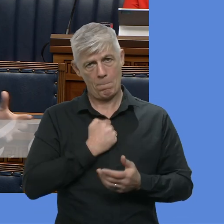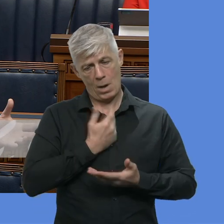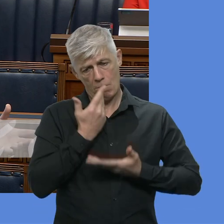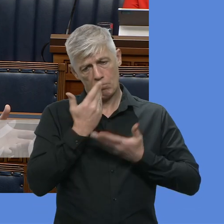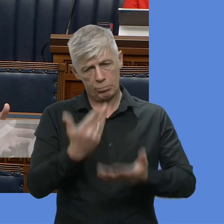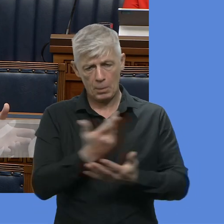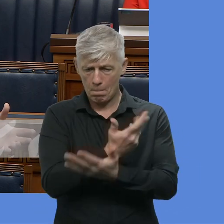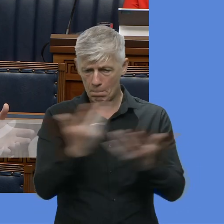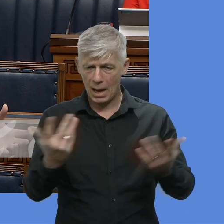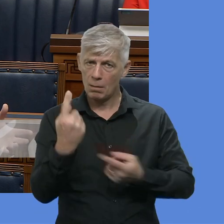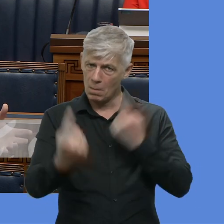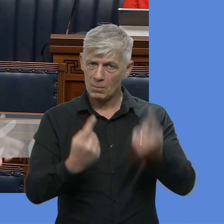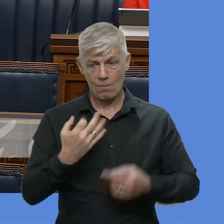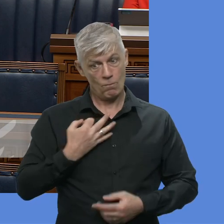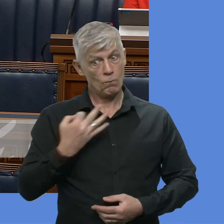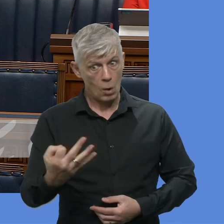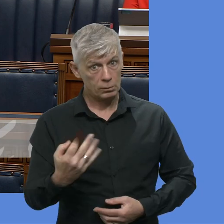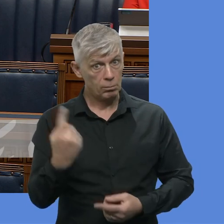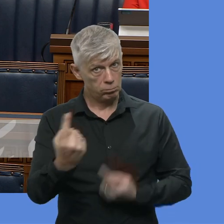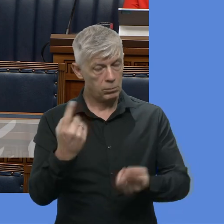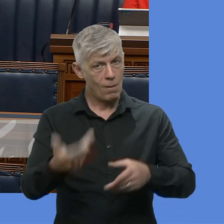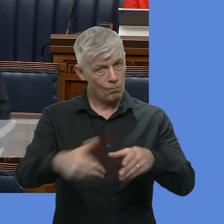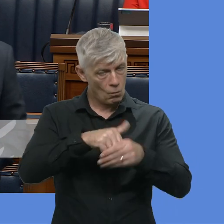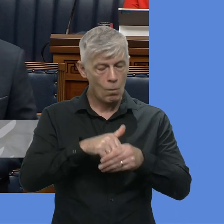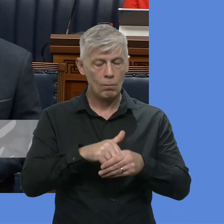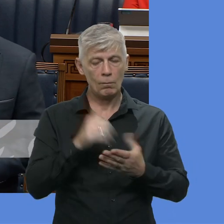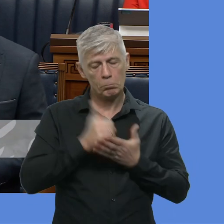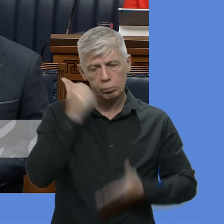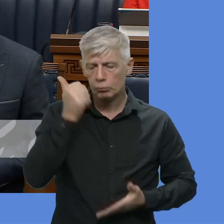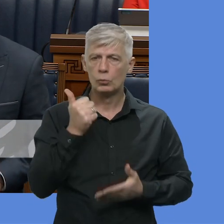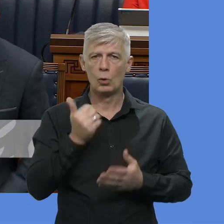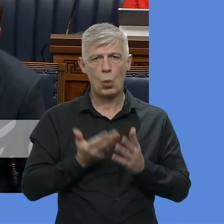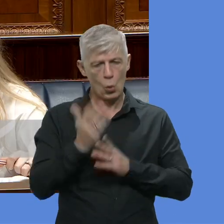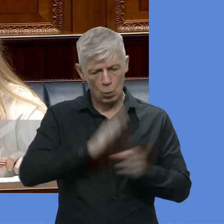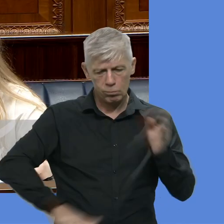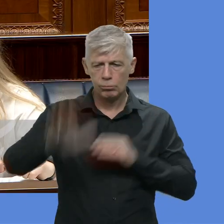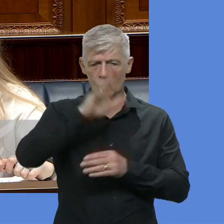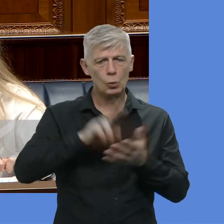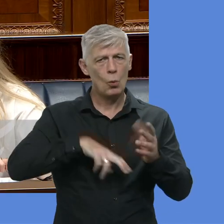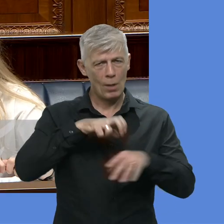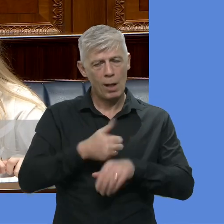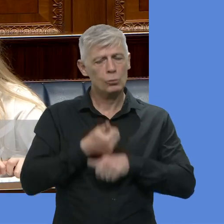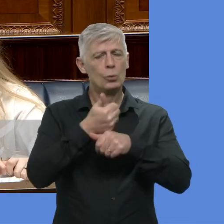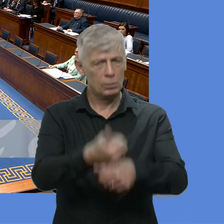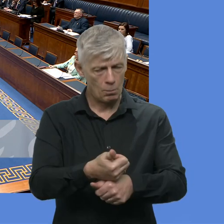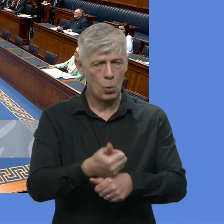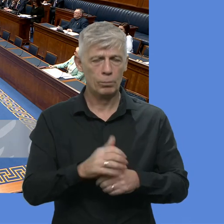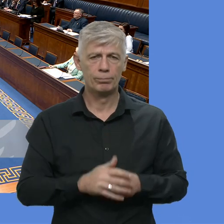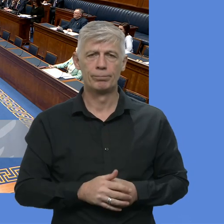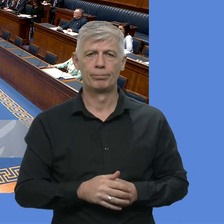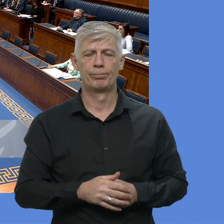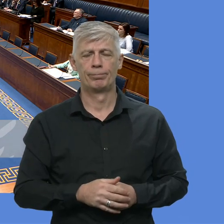who are nearly all volunteers, who do a brilliant job right across Northern Ireland. Robbie Butler.